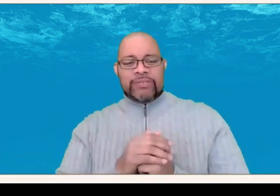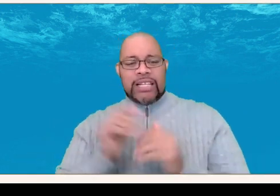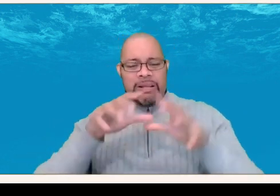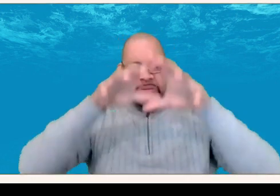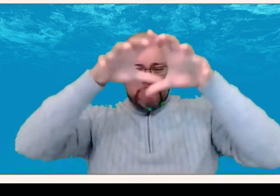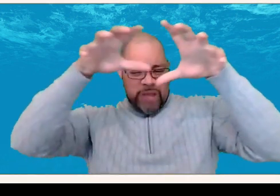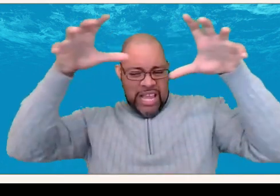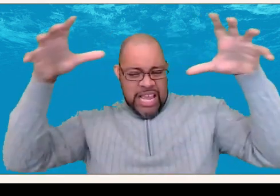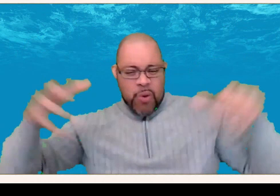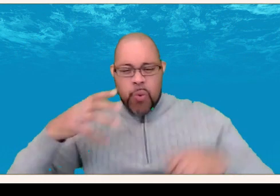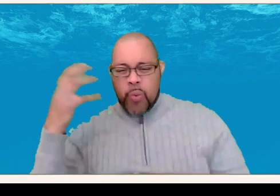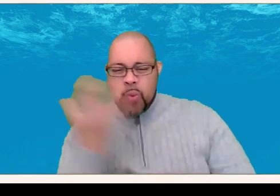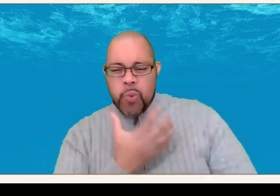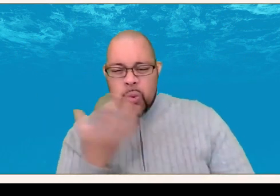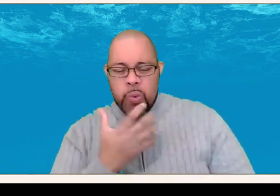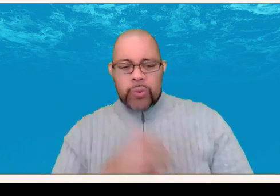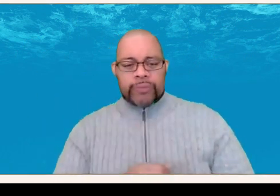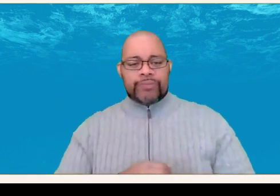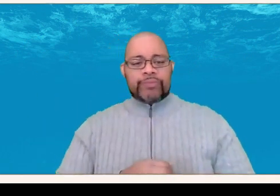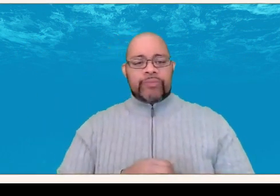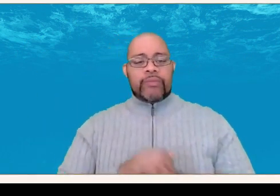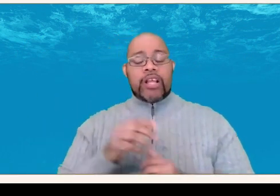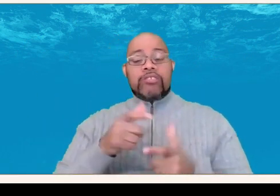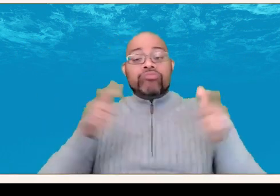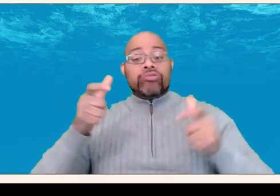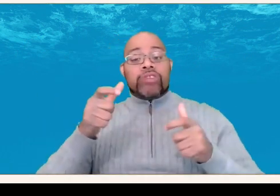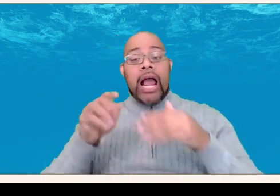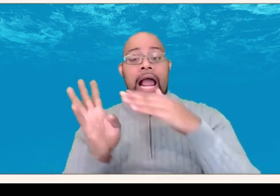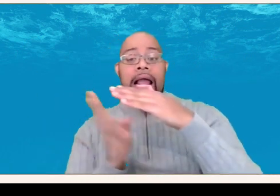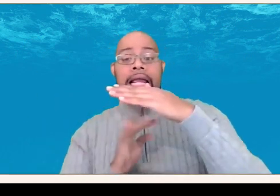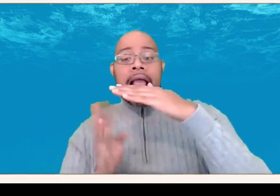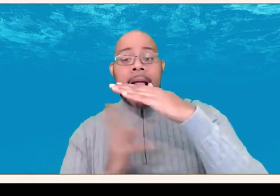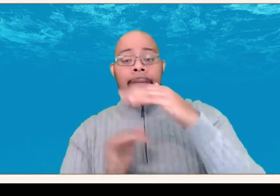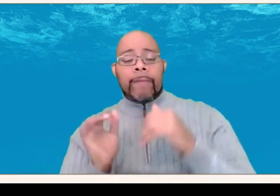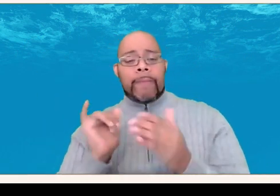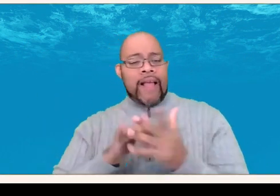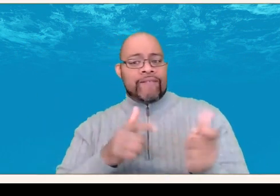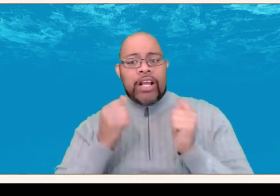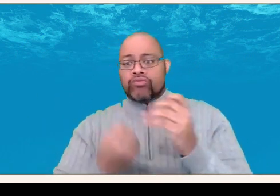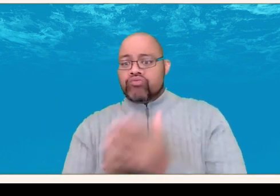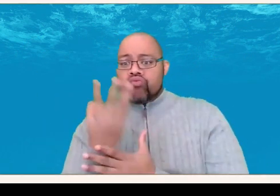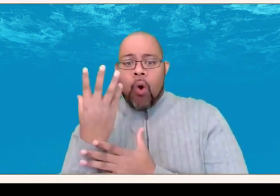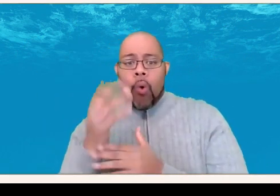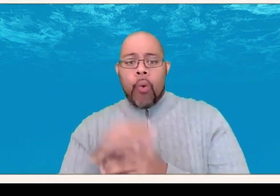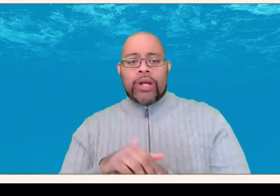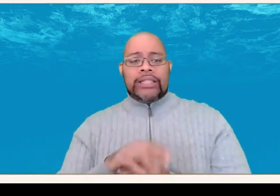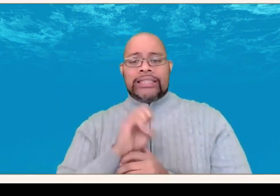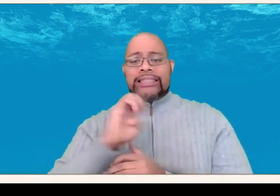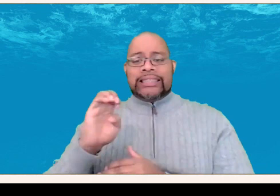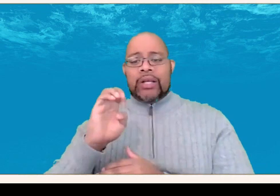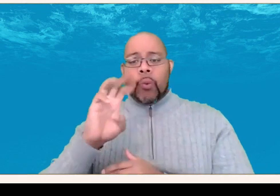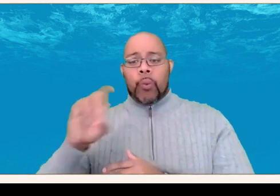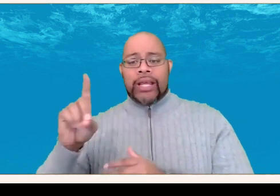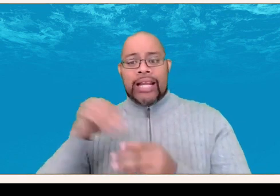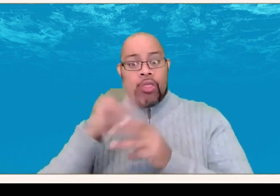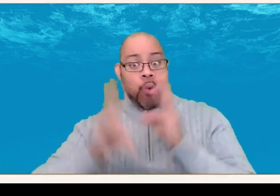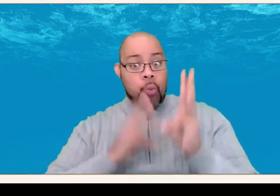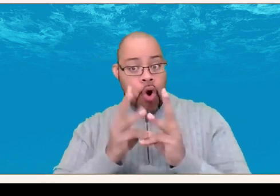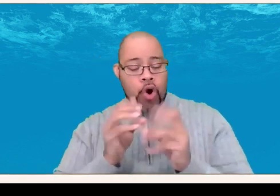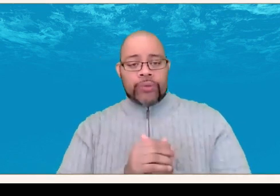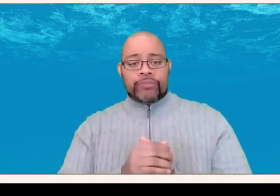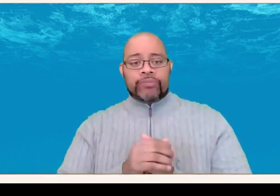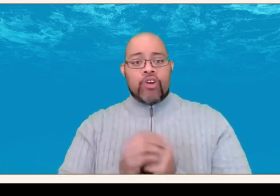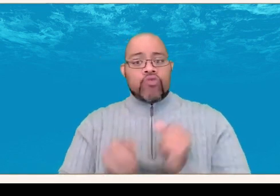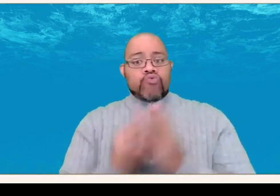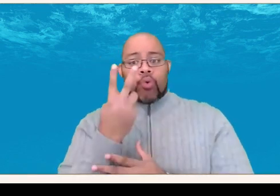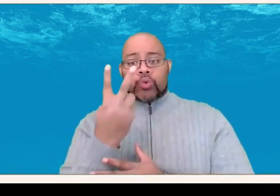form these amazing floating canopies. In fact, giant kelp is the fastest growing seaweed in the world, growing